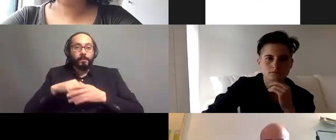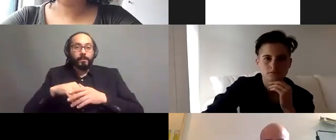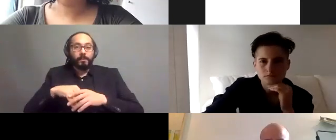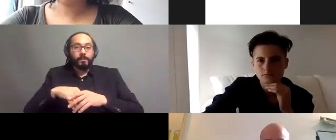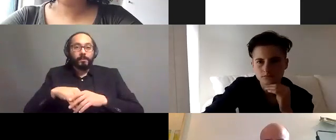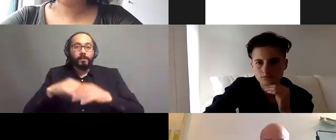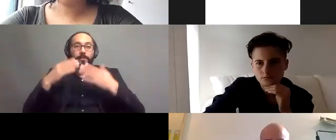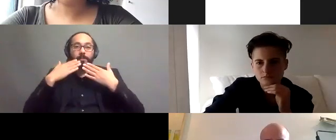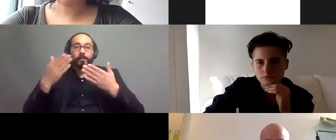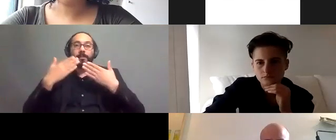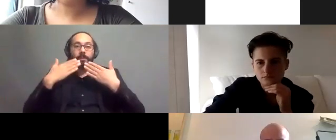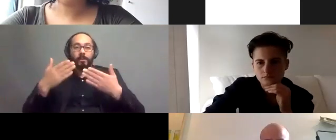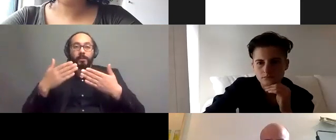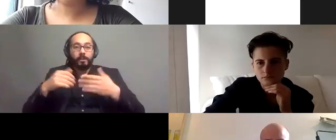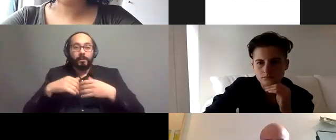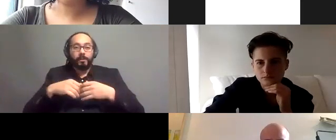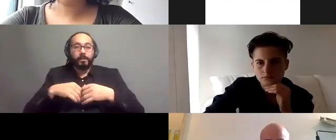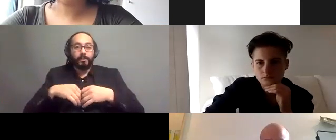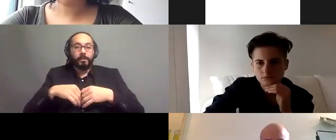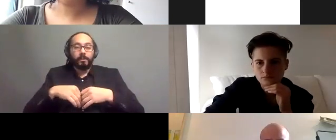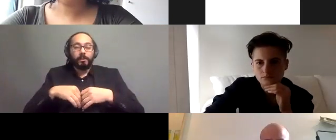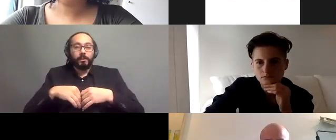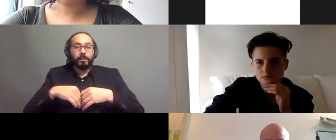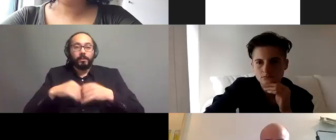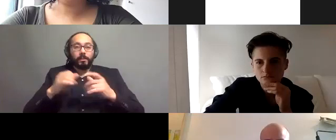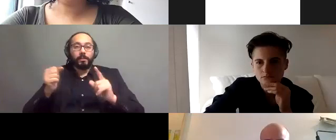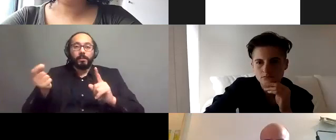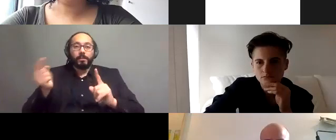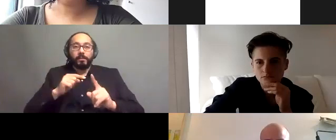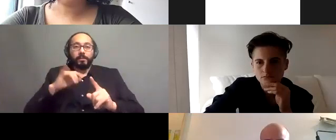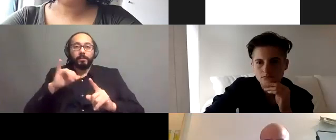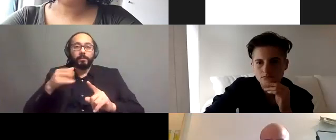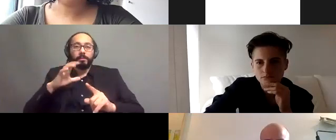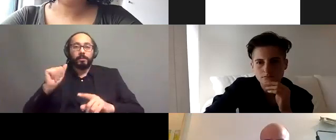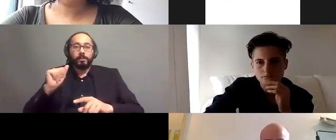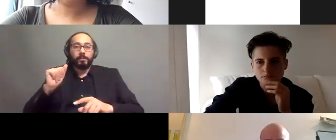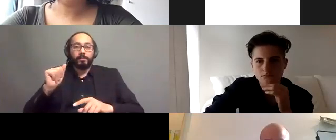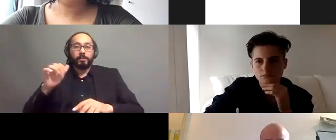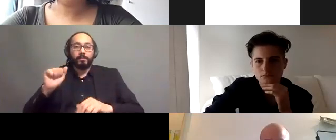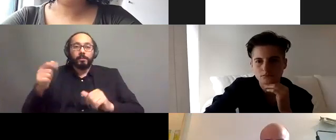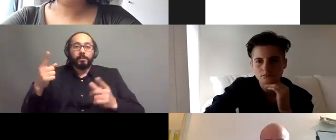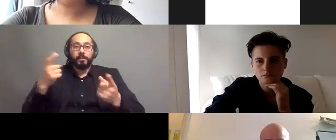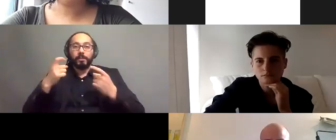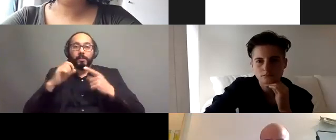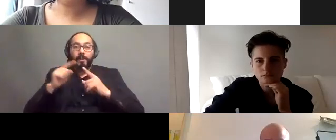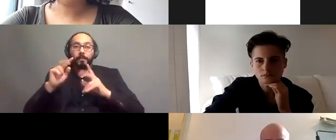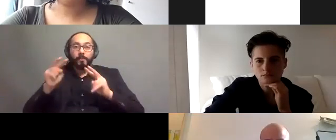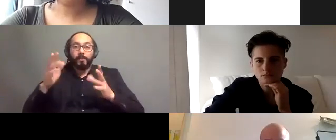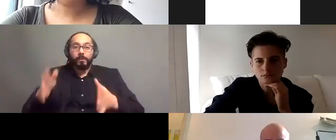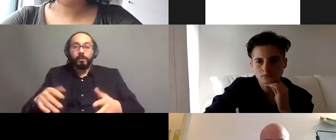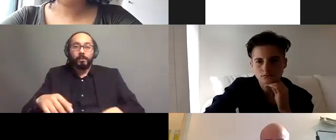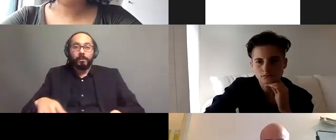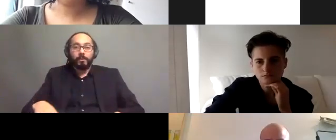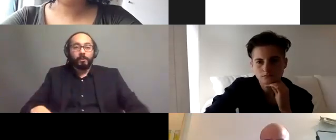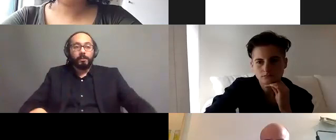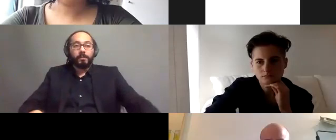Awesome, thank you. Just gonna go back to Jessica. Jessica, are there questions from the viewers? Yeah, I know